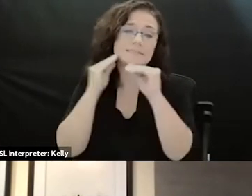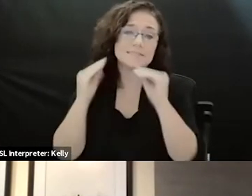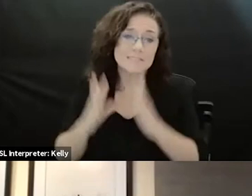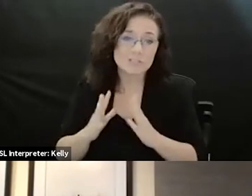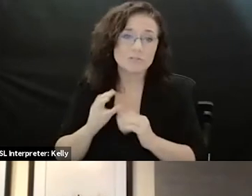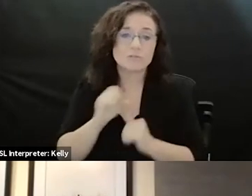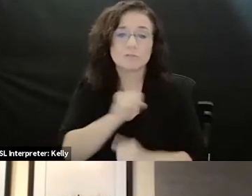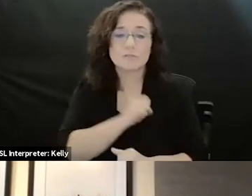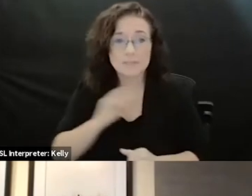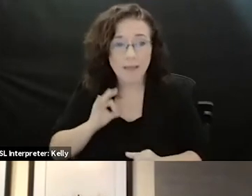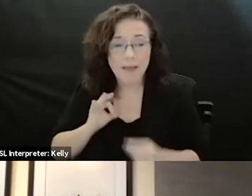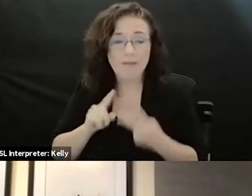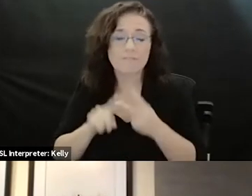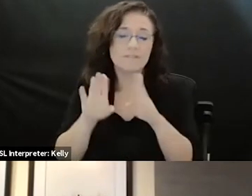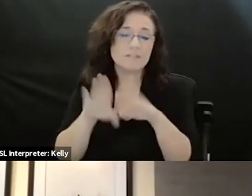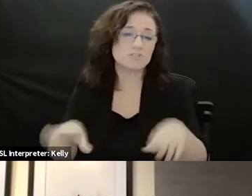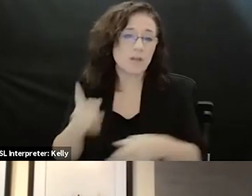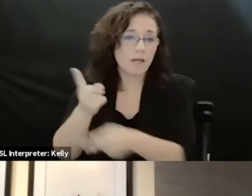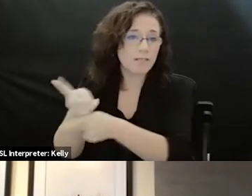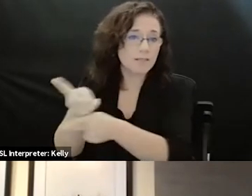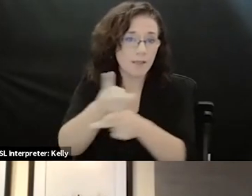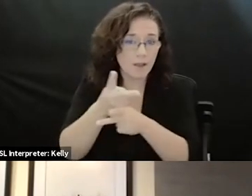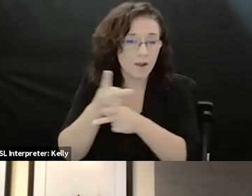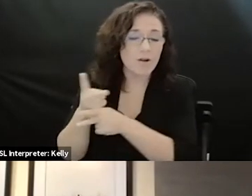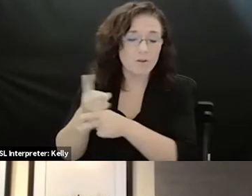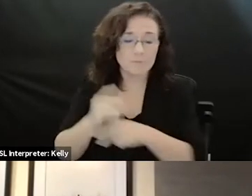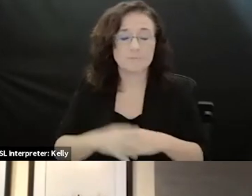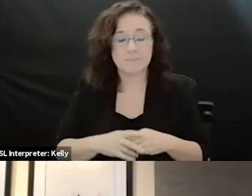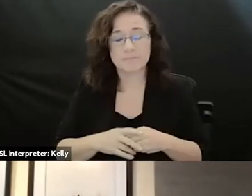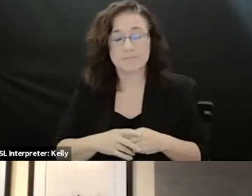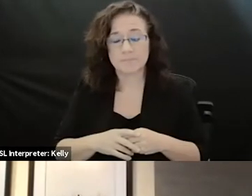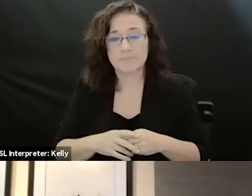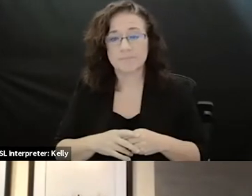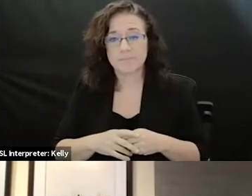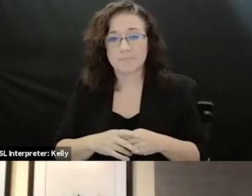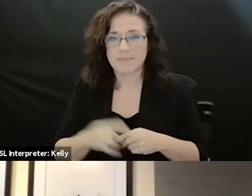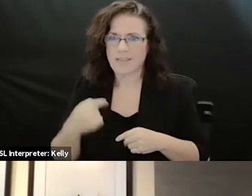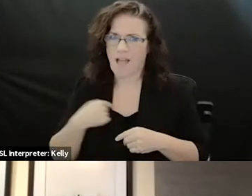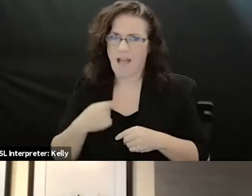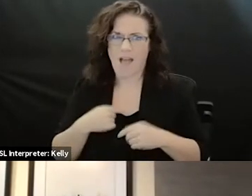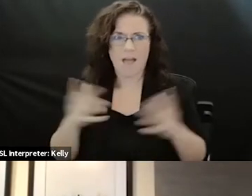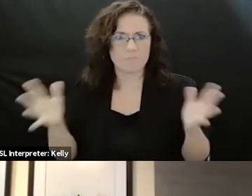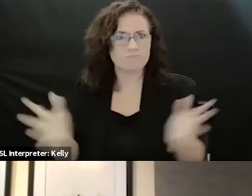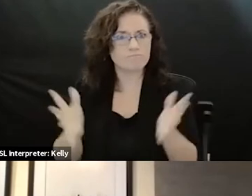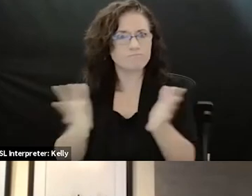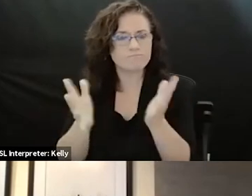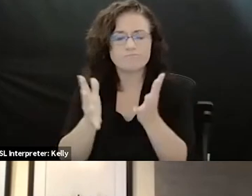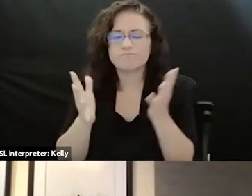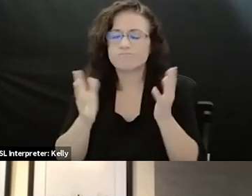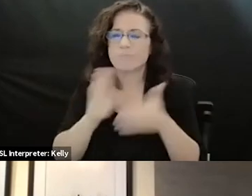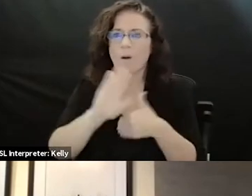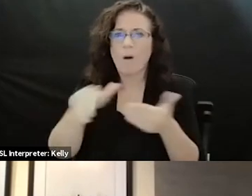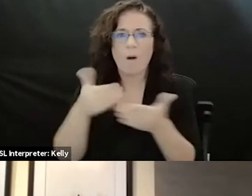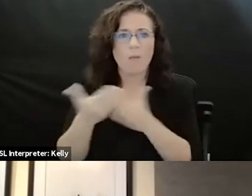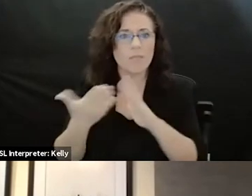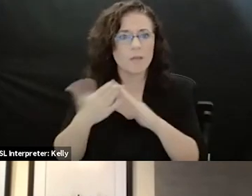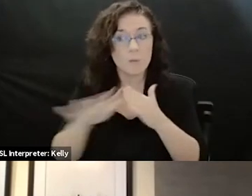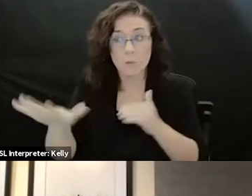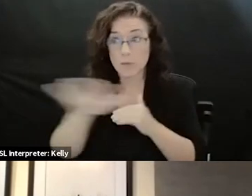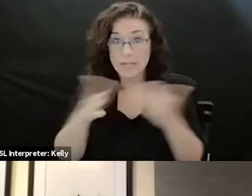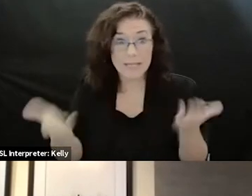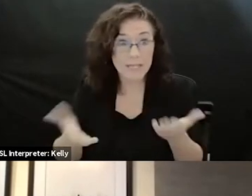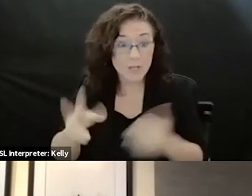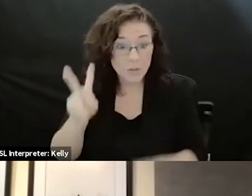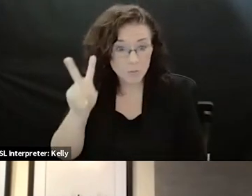child care workers um i very much invite the community all 201 participants and those all of